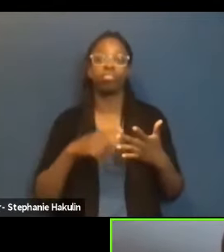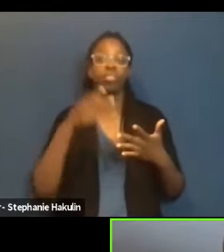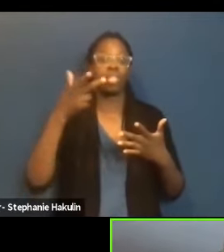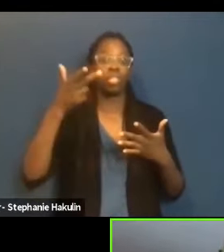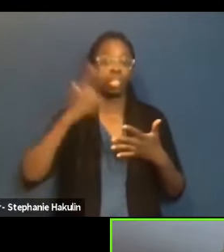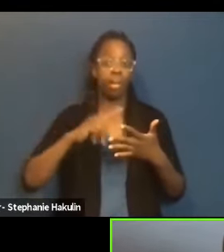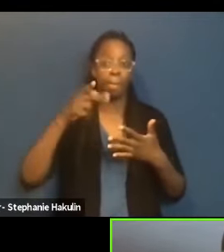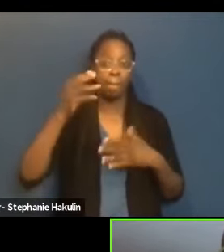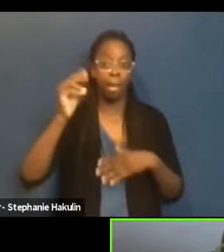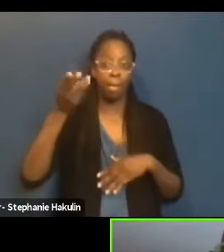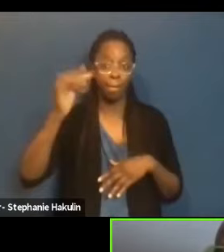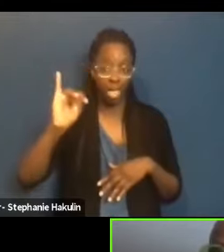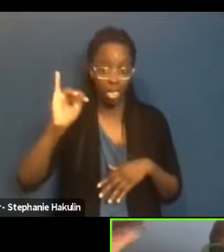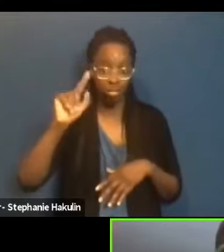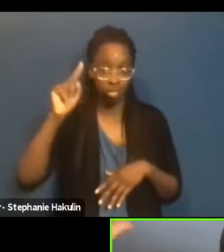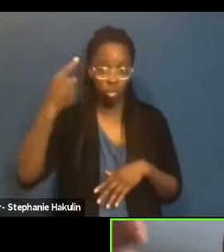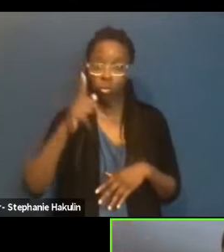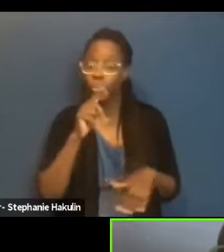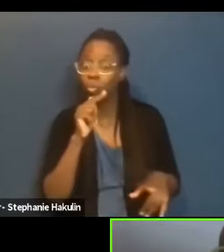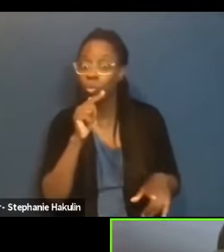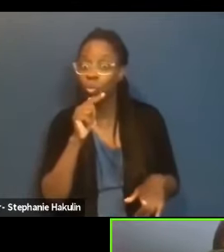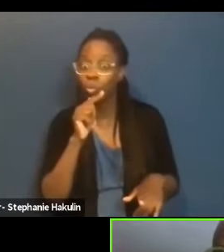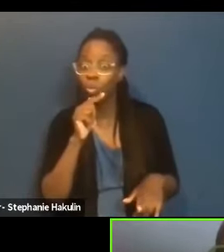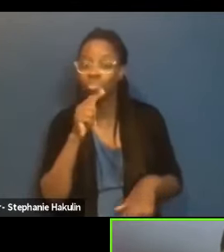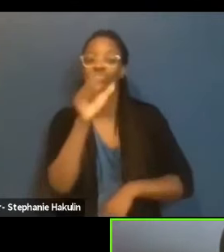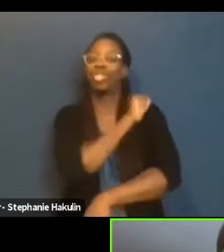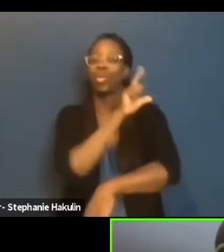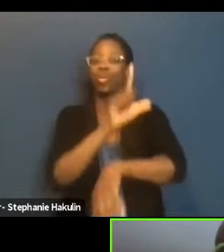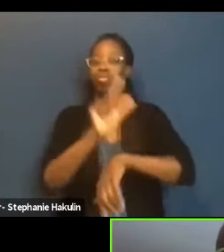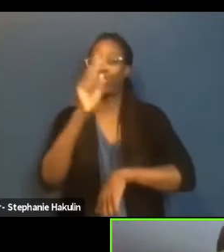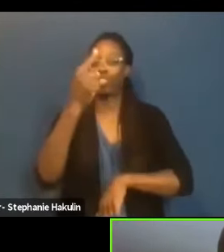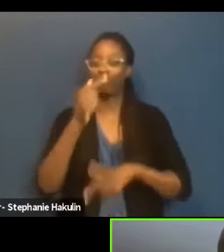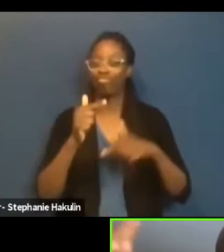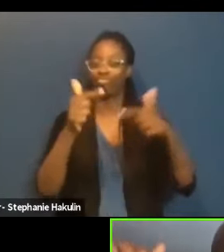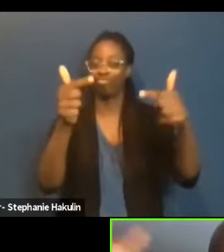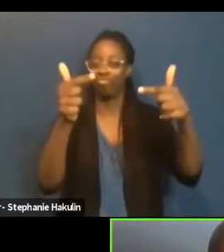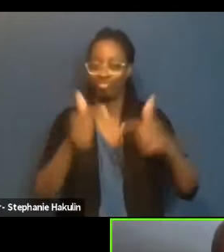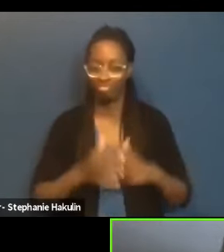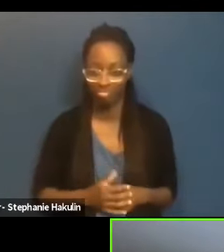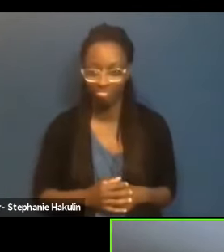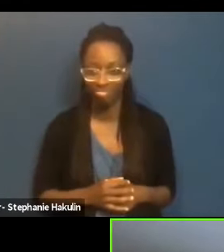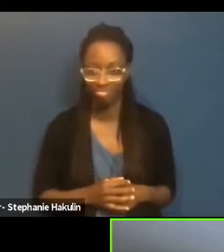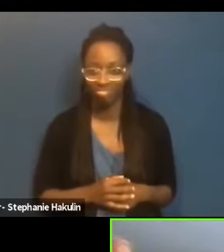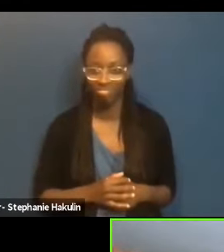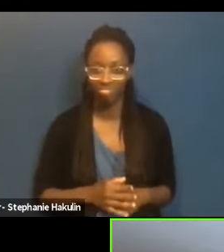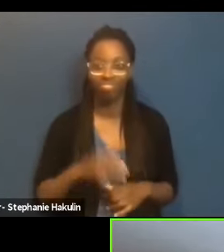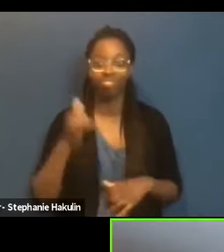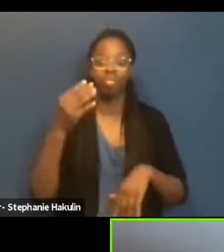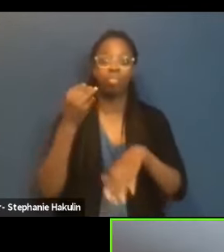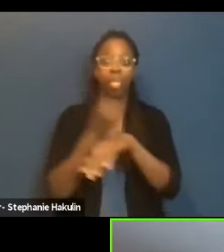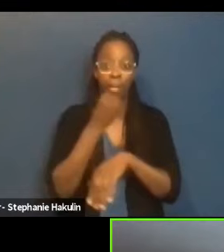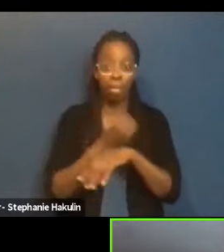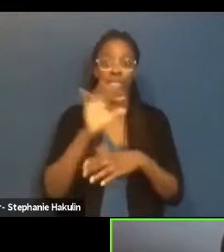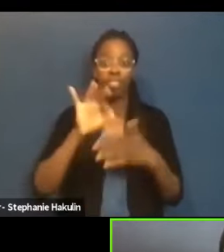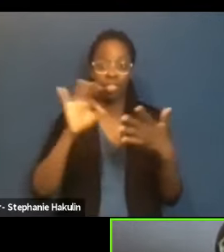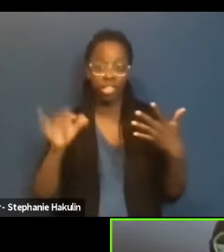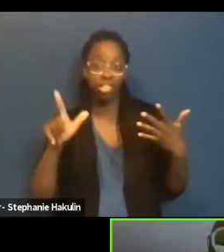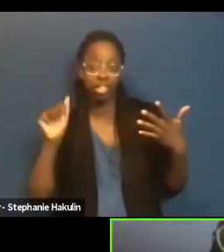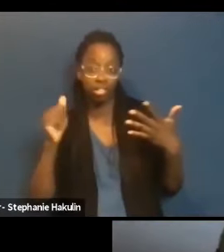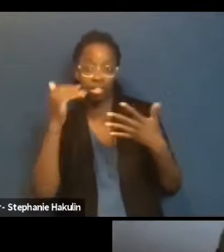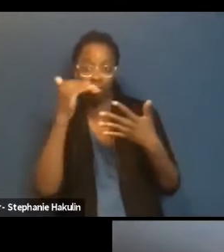first, we're going to hear from St. Louis. So St. Louis, Miami, Fayetteville, Los Angeles. That being said, Miami